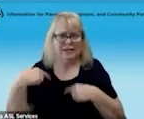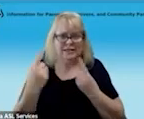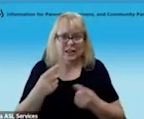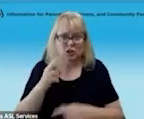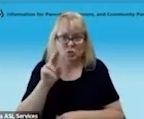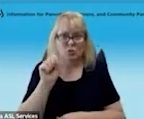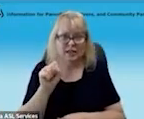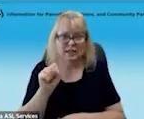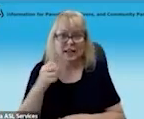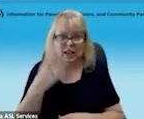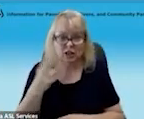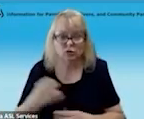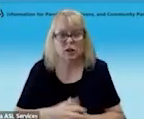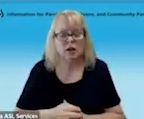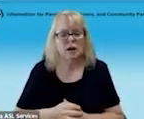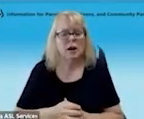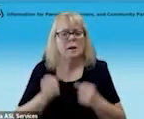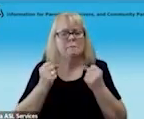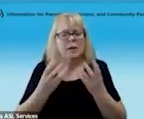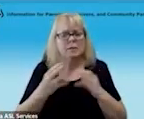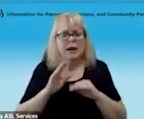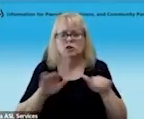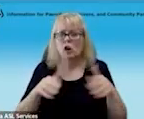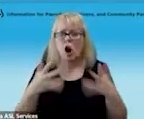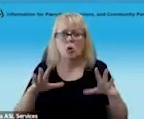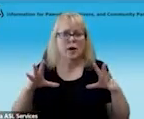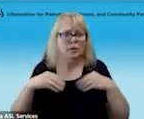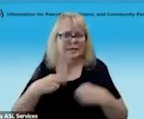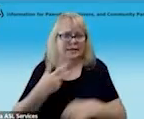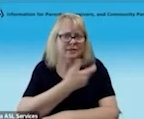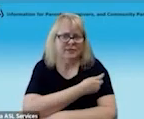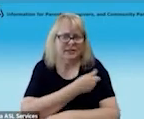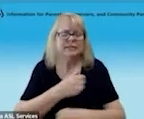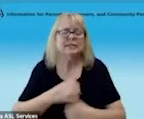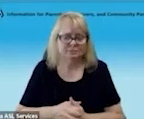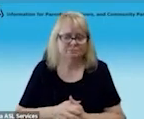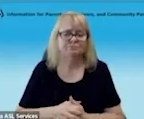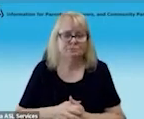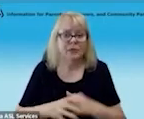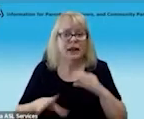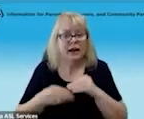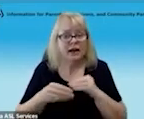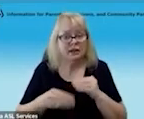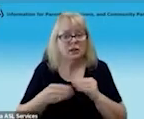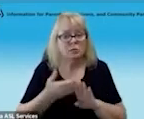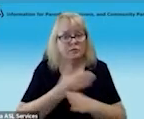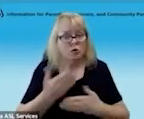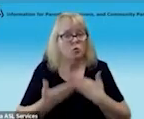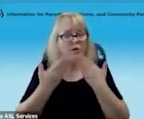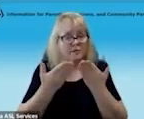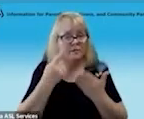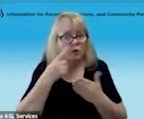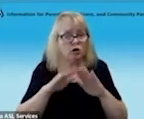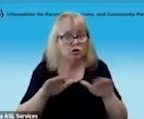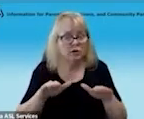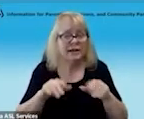safe. These vaccines are being monitored under the most comprehensive and intense vaccine safety monitoring program in U.S. history. And hundreds